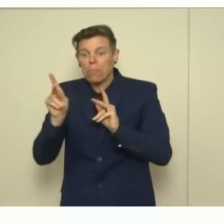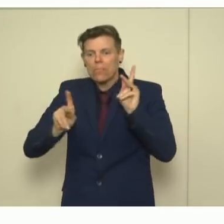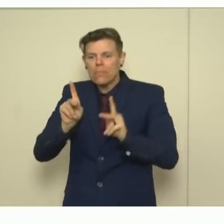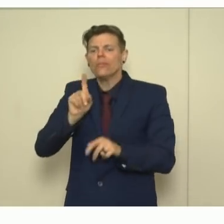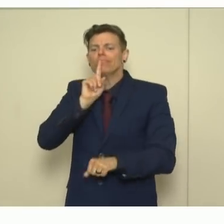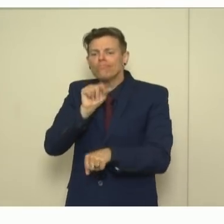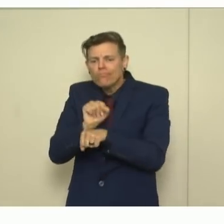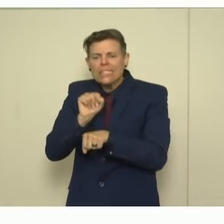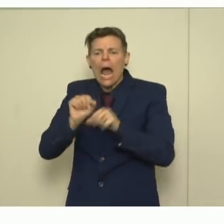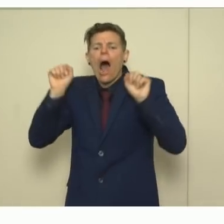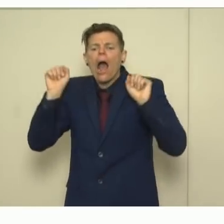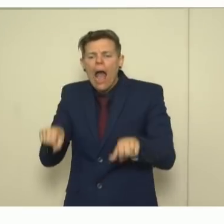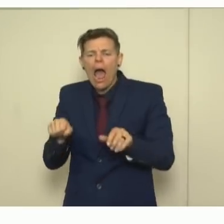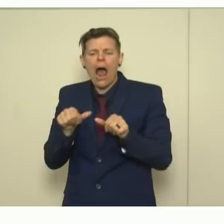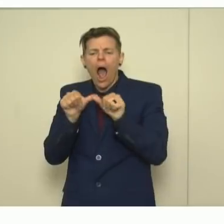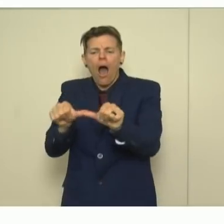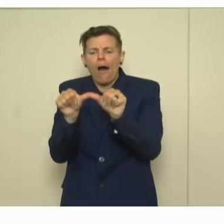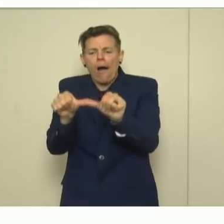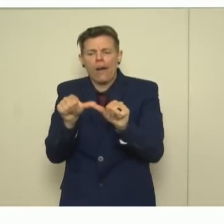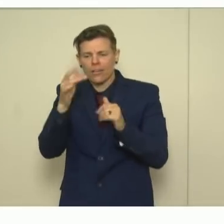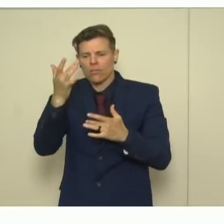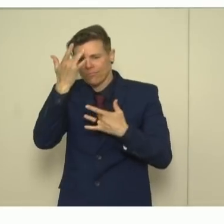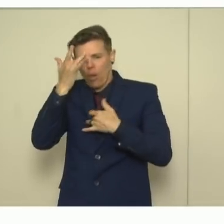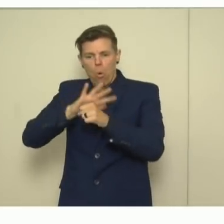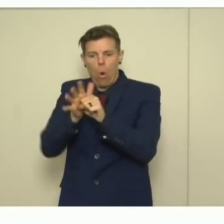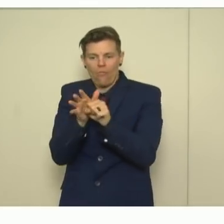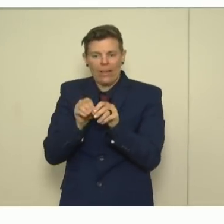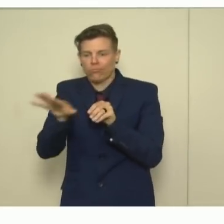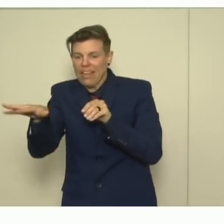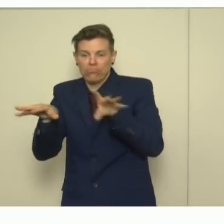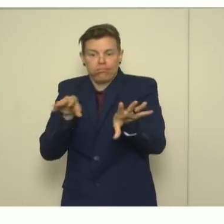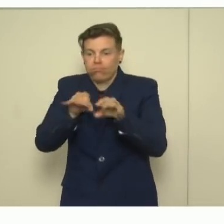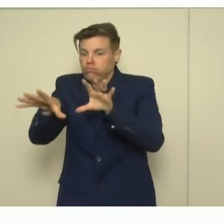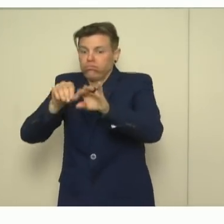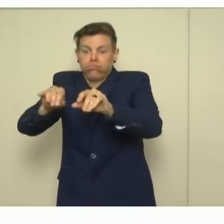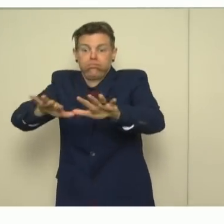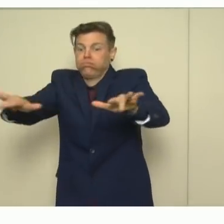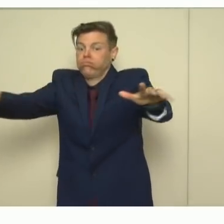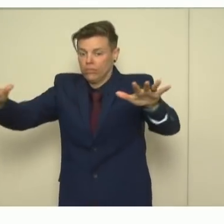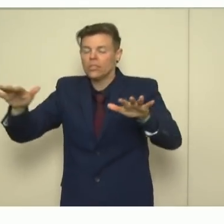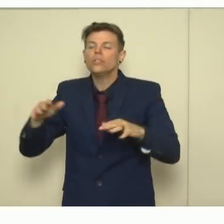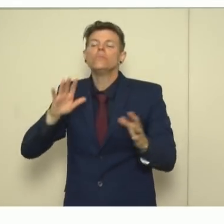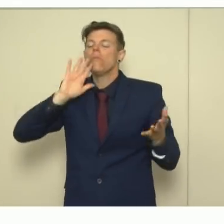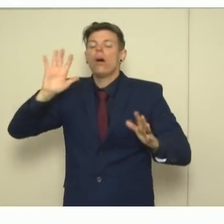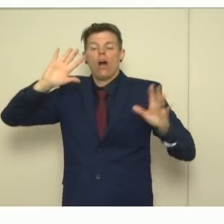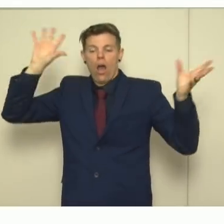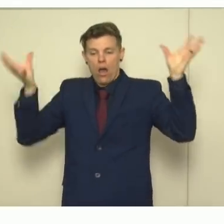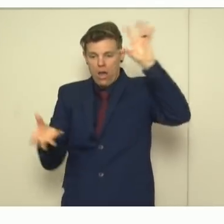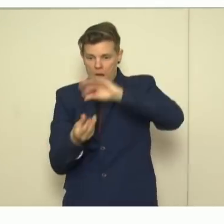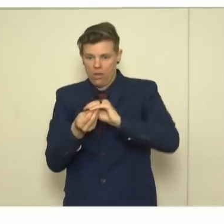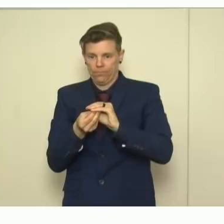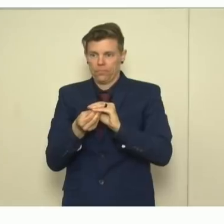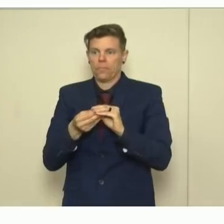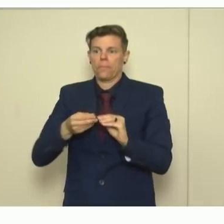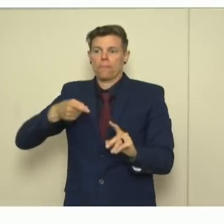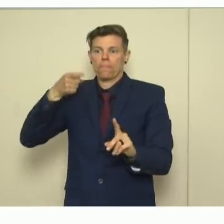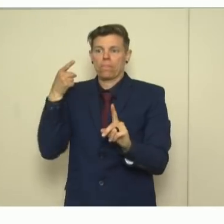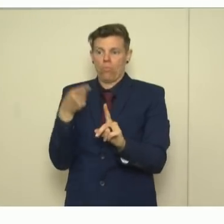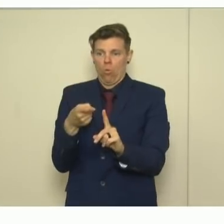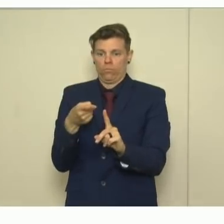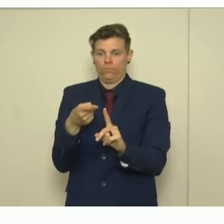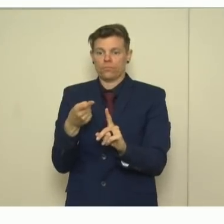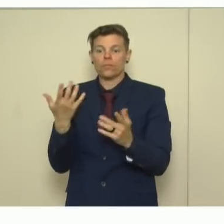asked about this, you could take this number at the top of the red, because the top of the red is the sum of red and green, and you could